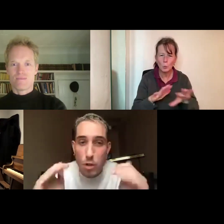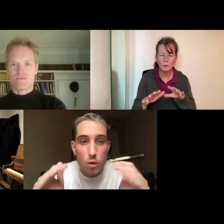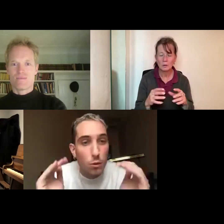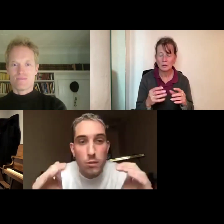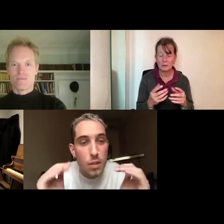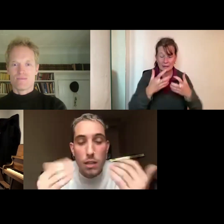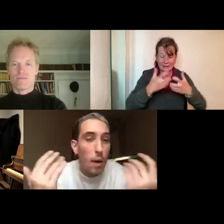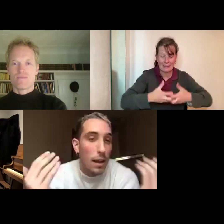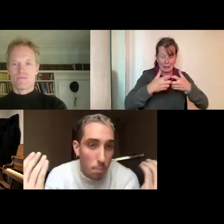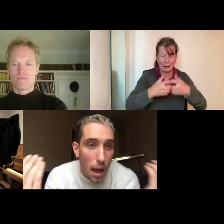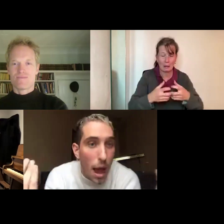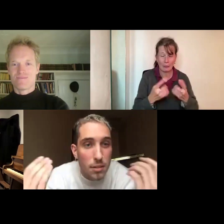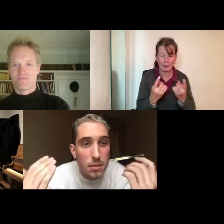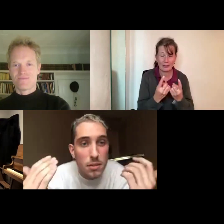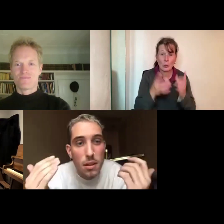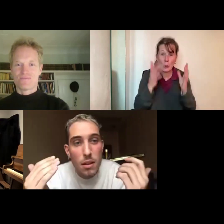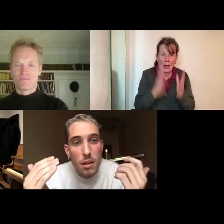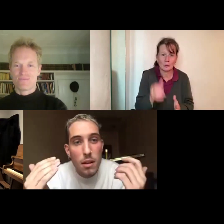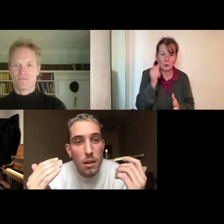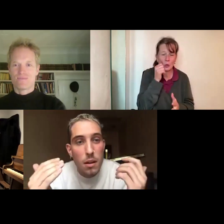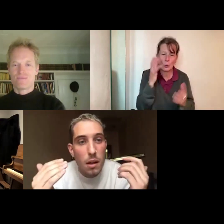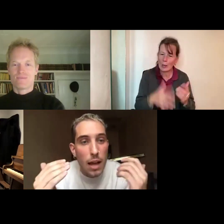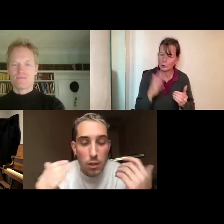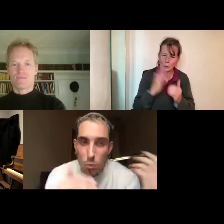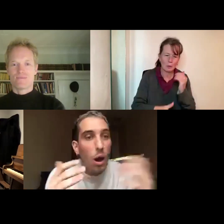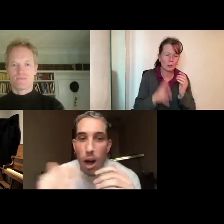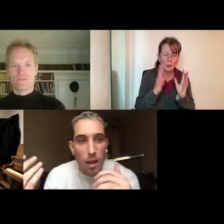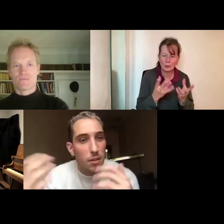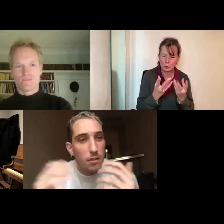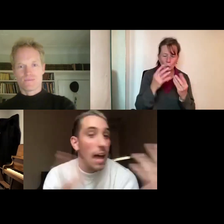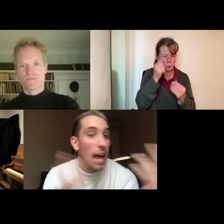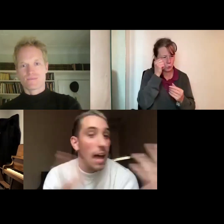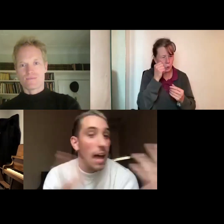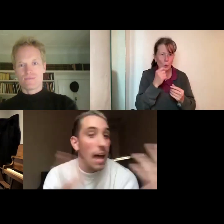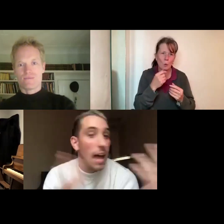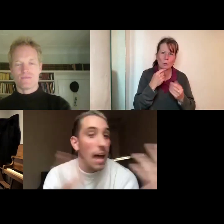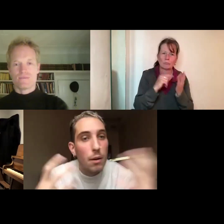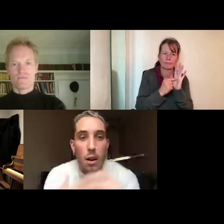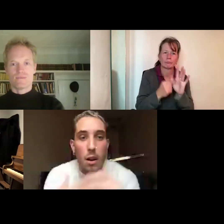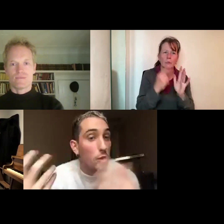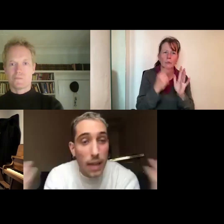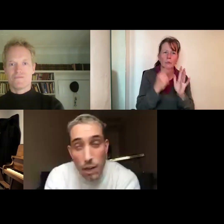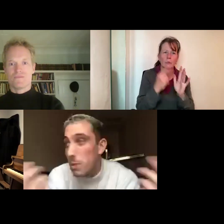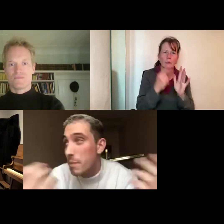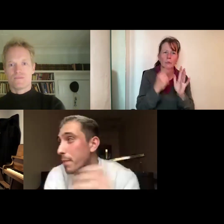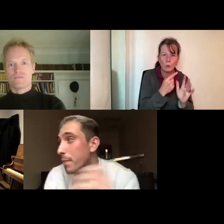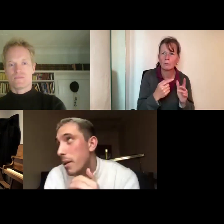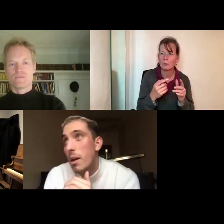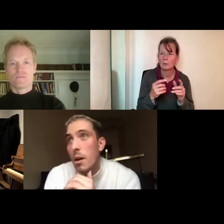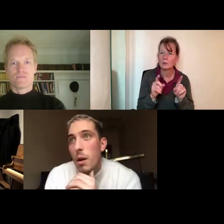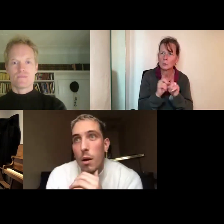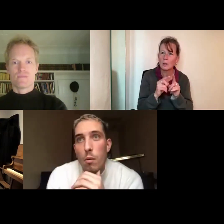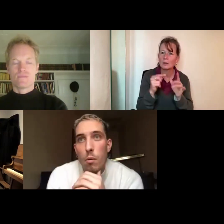technical thresholds that you had to pass, as well as ethical sort of modes of engagement.